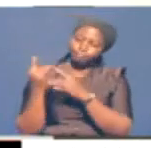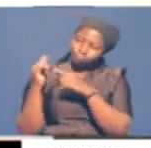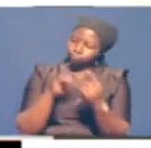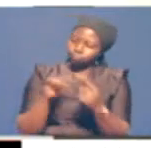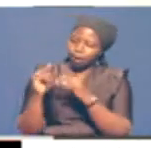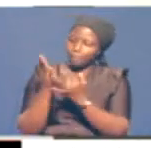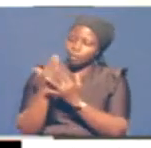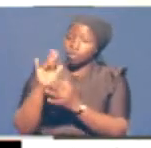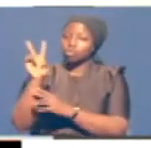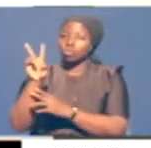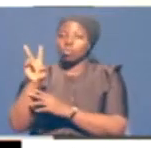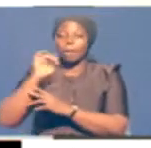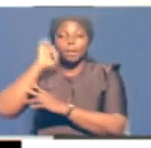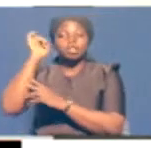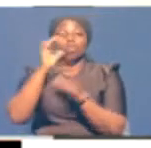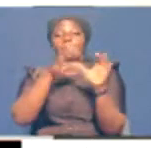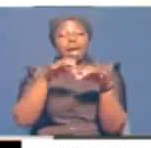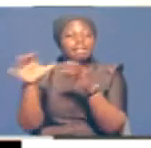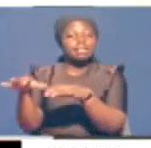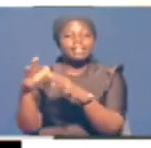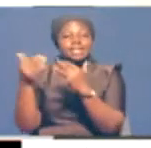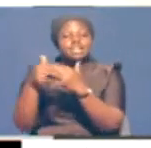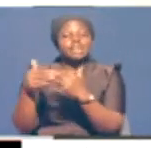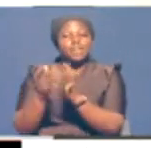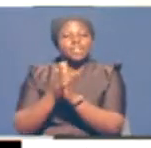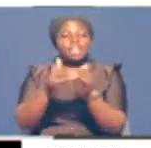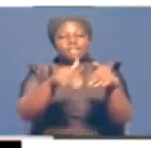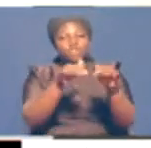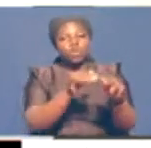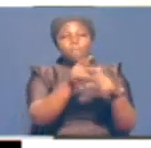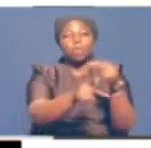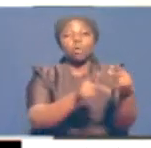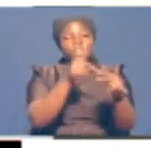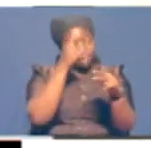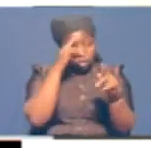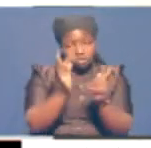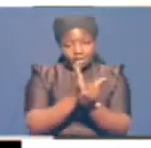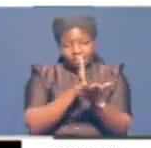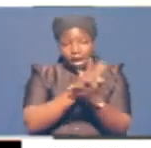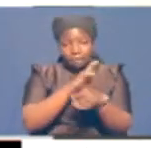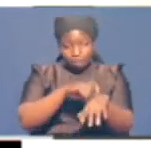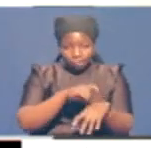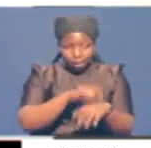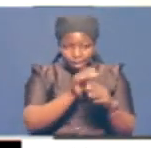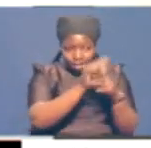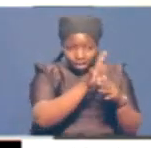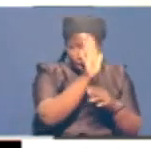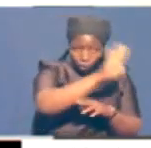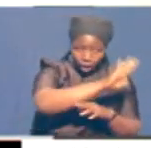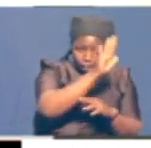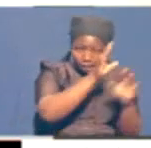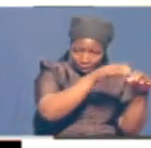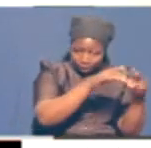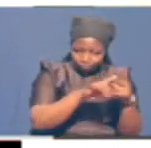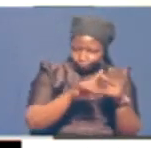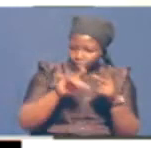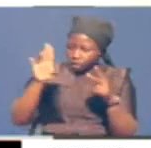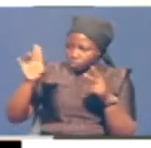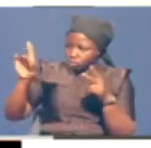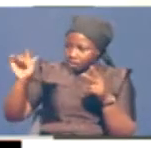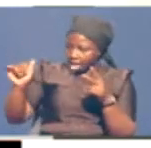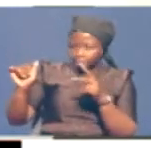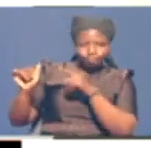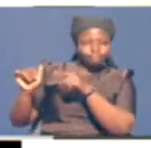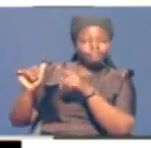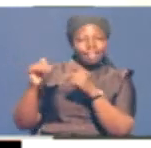disrupting the event for a while. Leaders from Wiper Party and those from UDA engaged each other in a public spat on